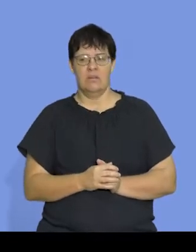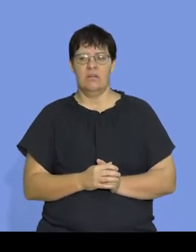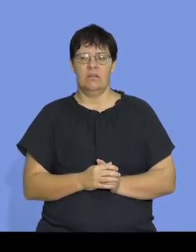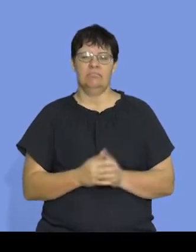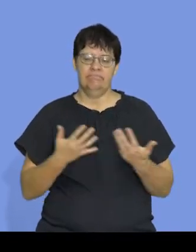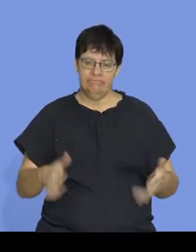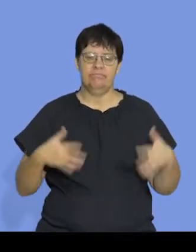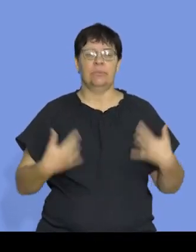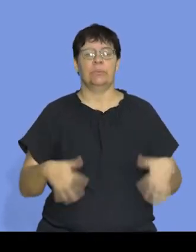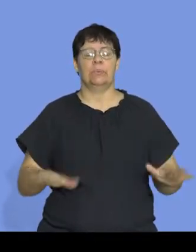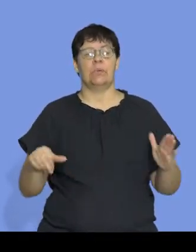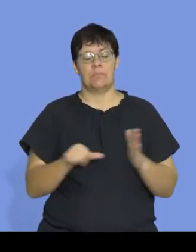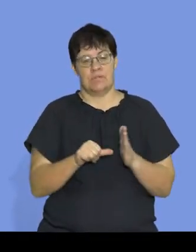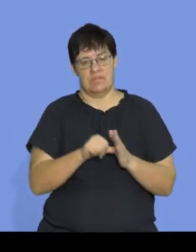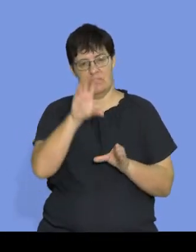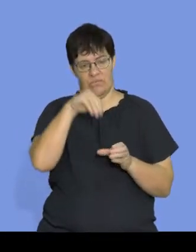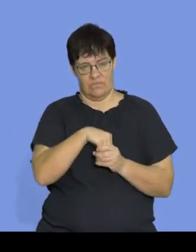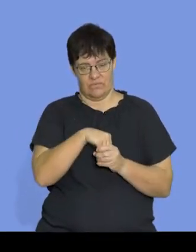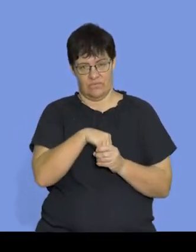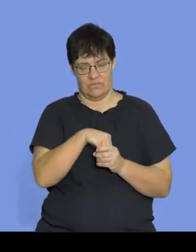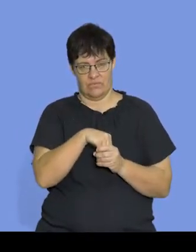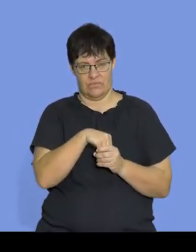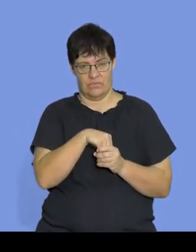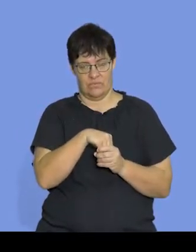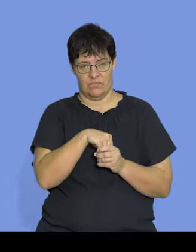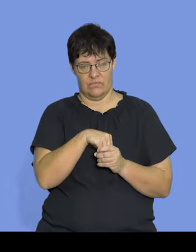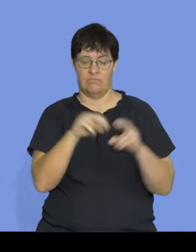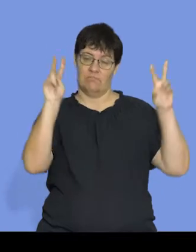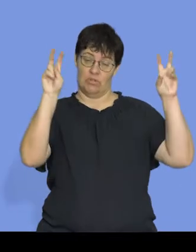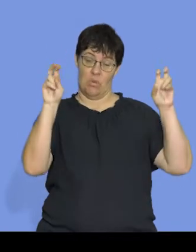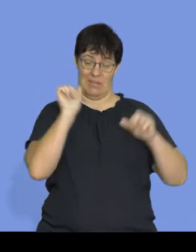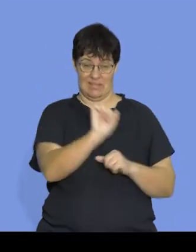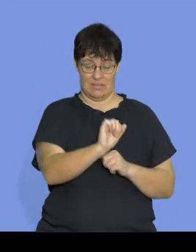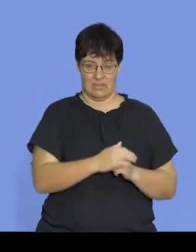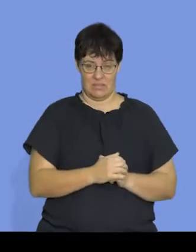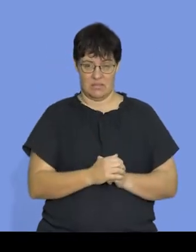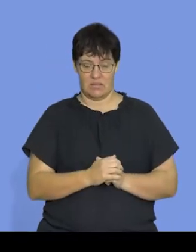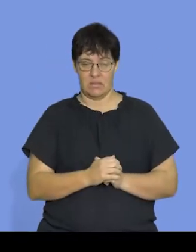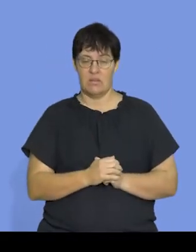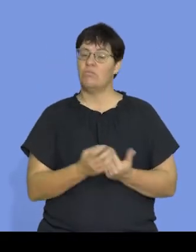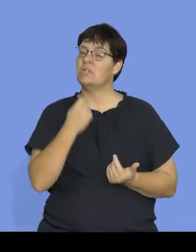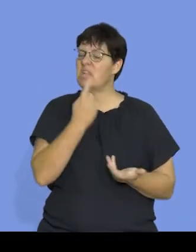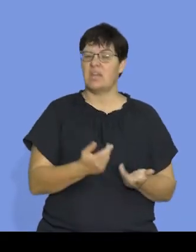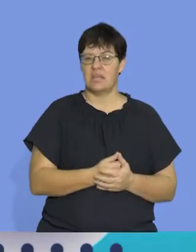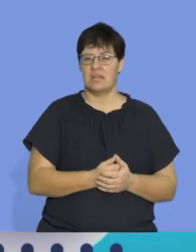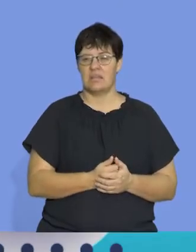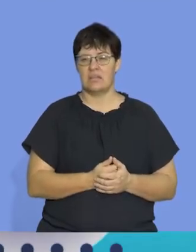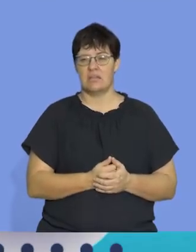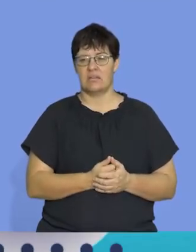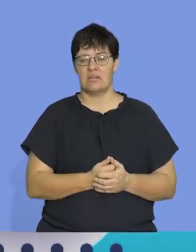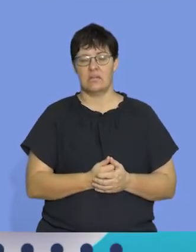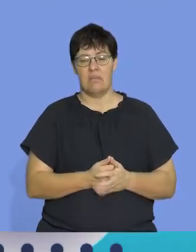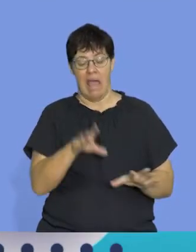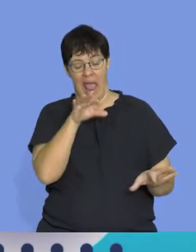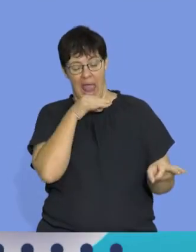a very important part of our our topic. And the moment we start talking about